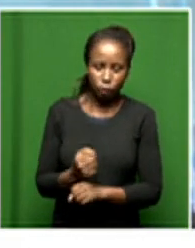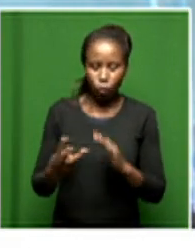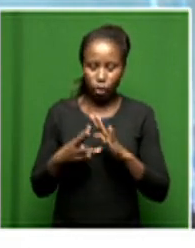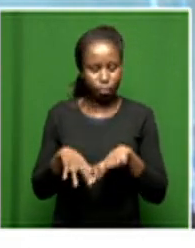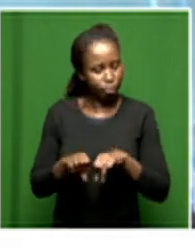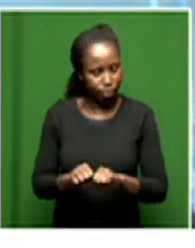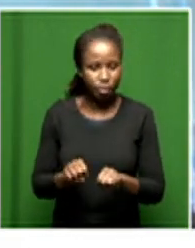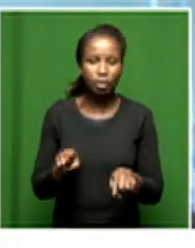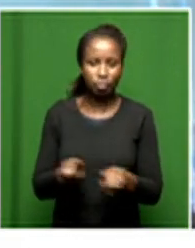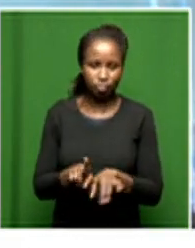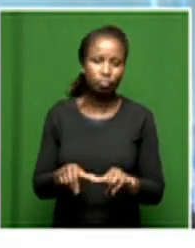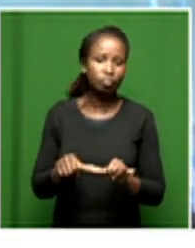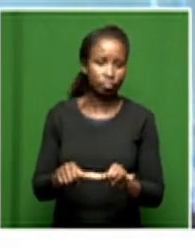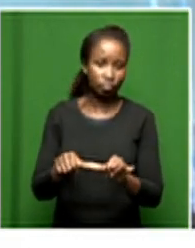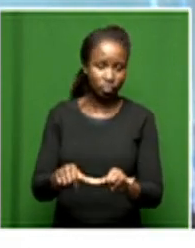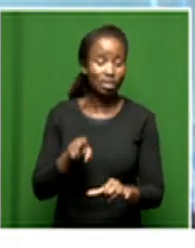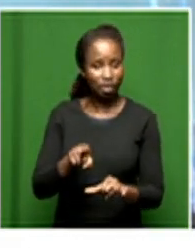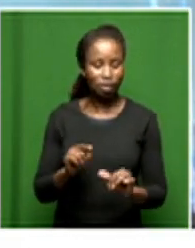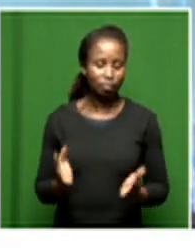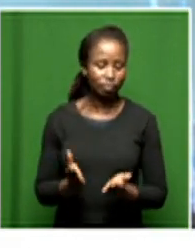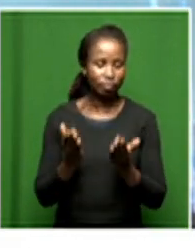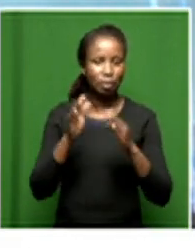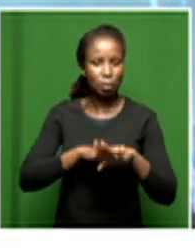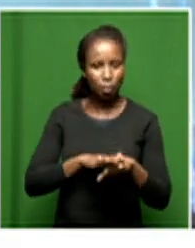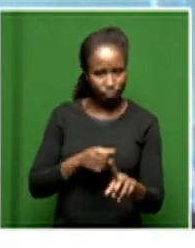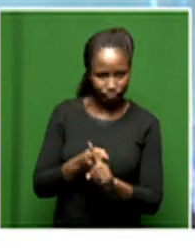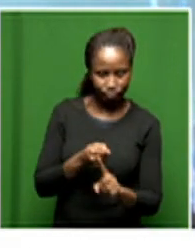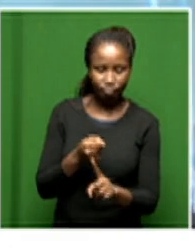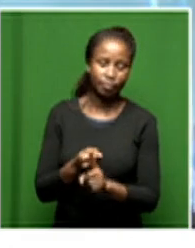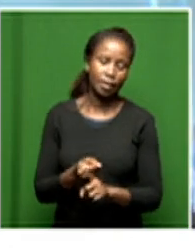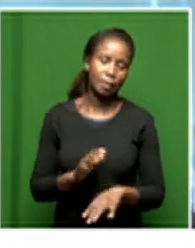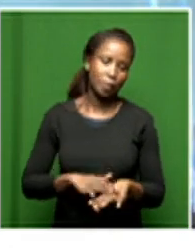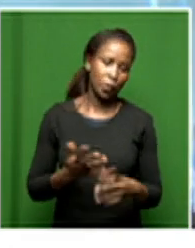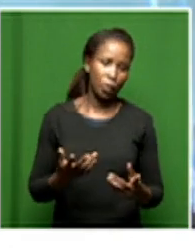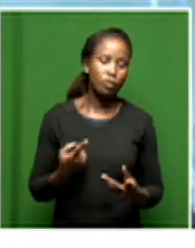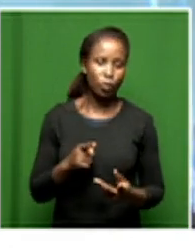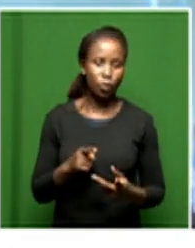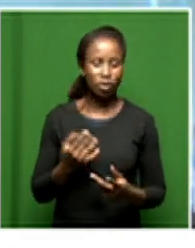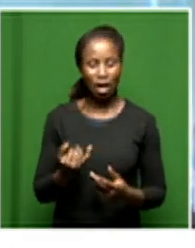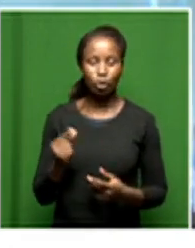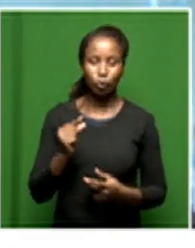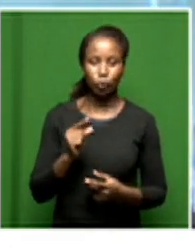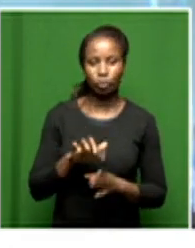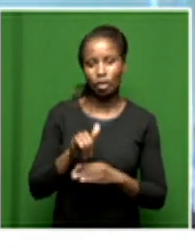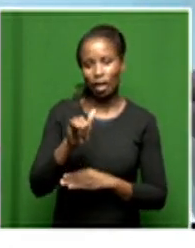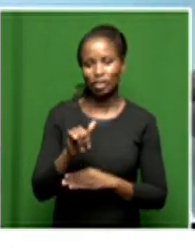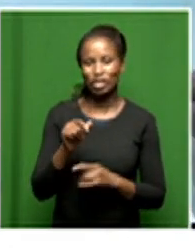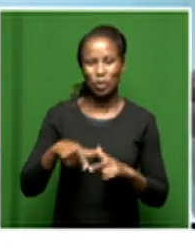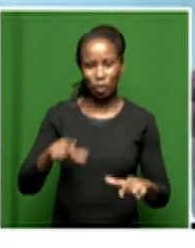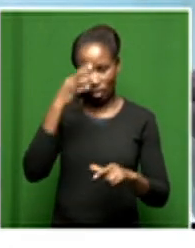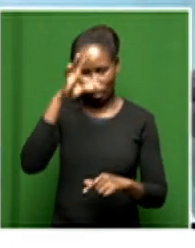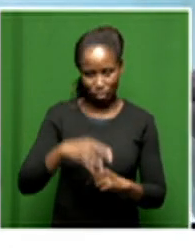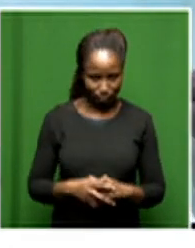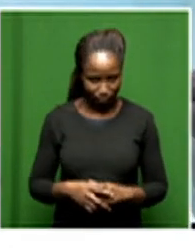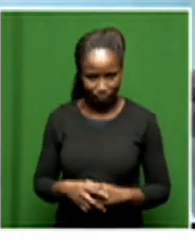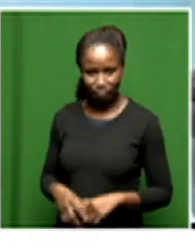voters to the poll. And that will also encourage their activists a lot as we march to the elections. Fascinating results